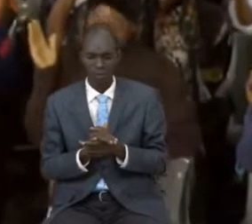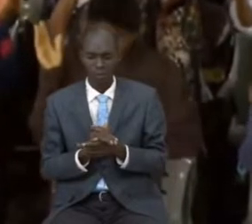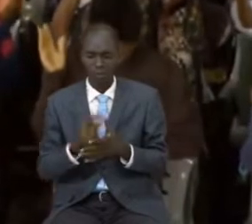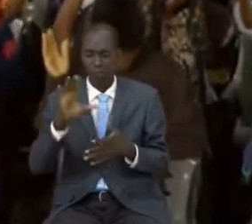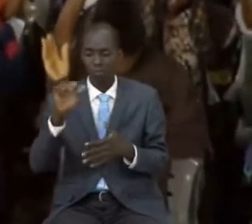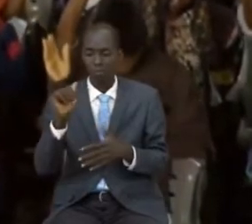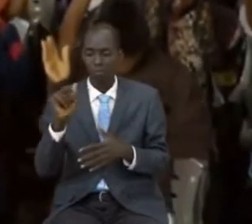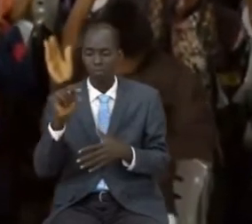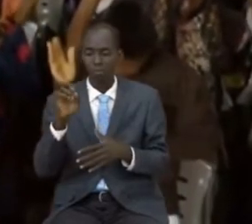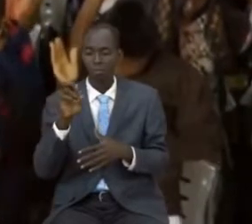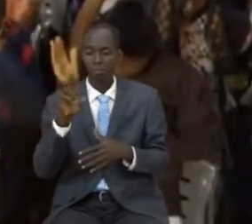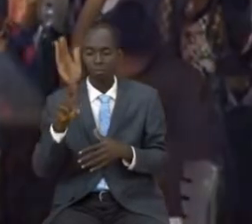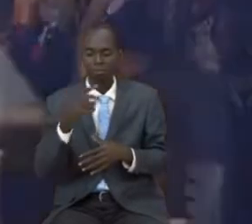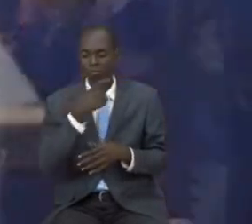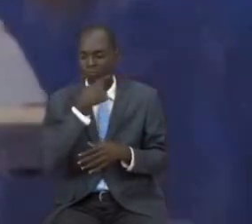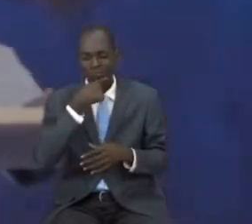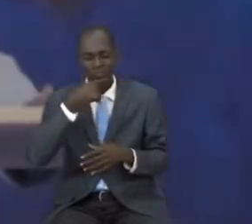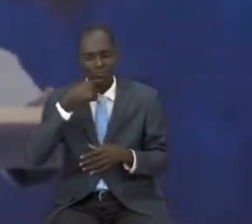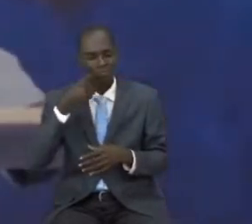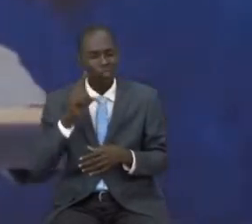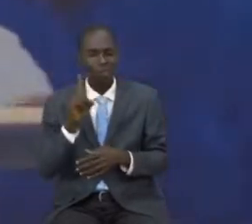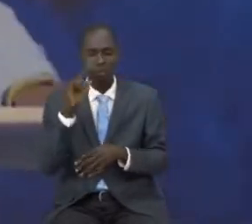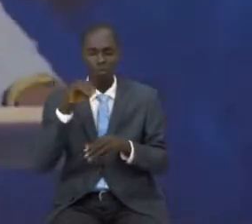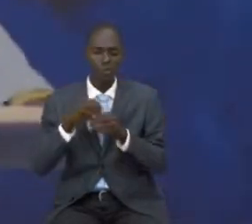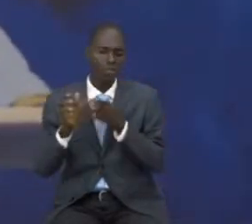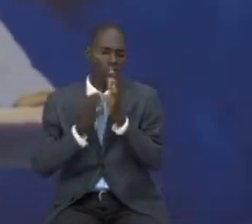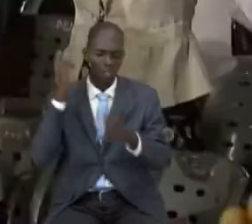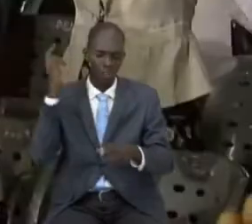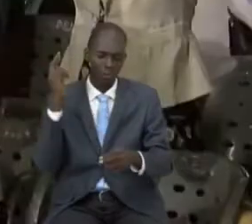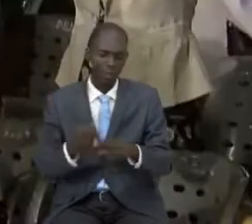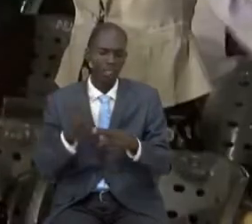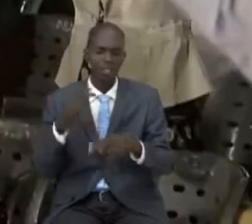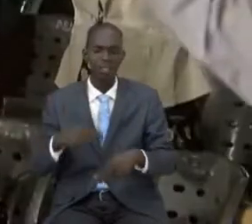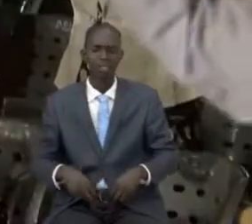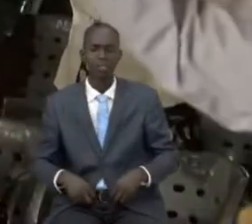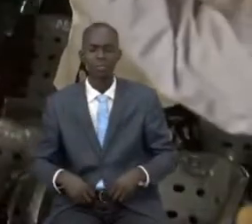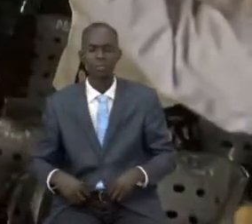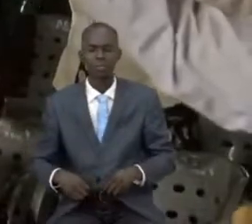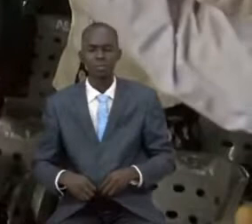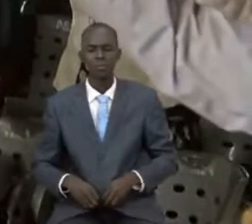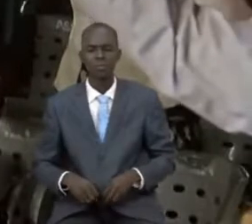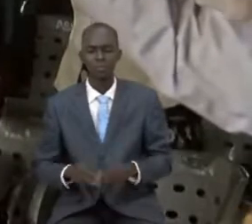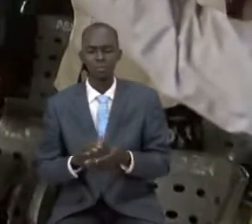Cancer, dry up in Jesus' name.